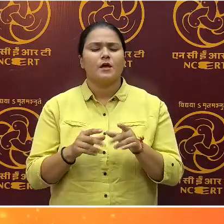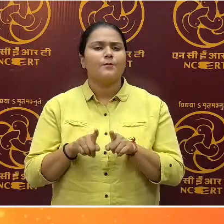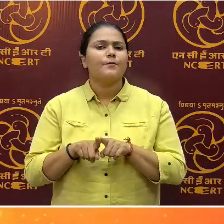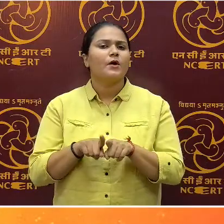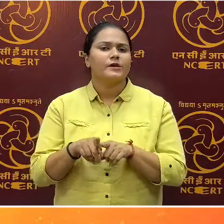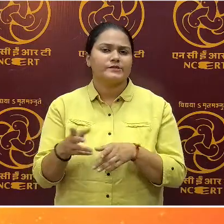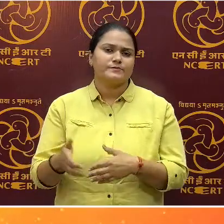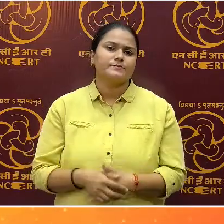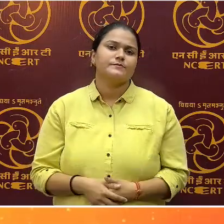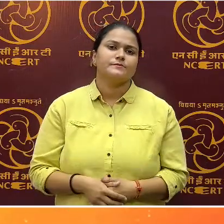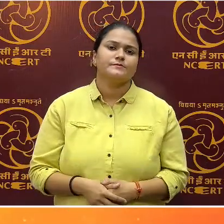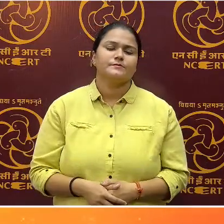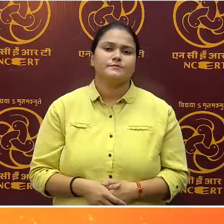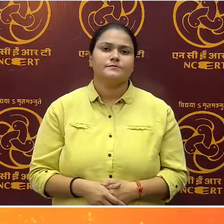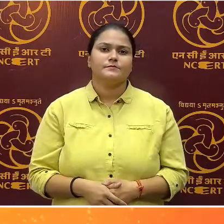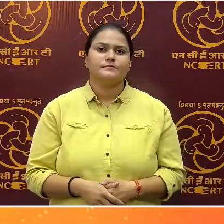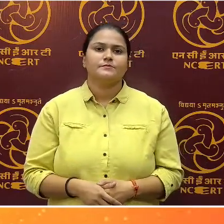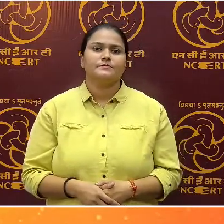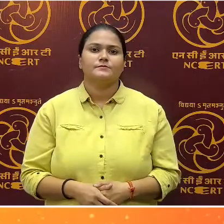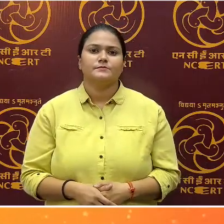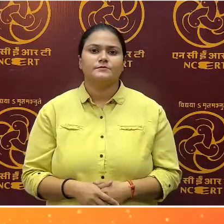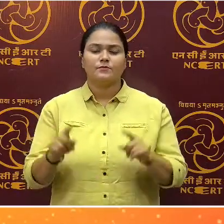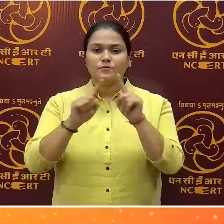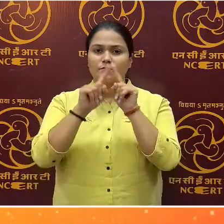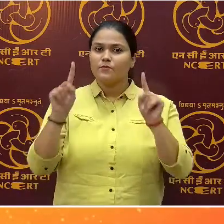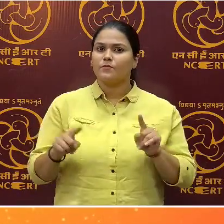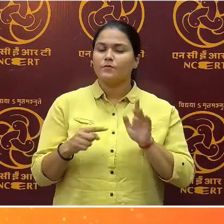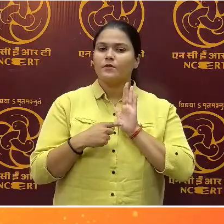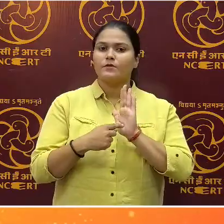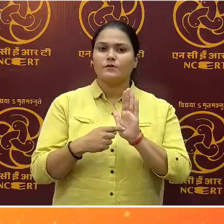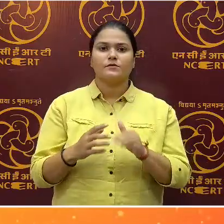also. This is mass and that's volume.